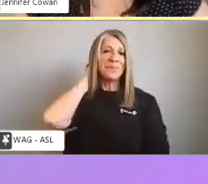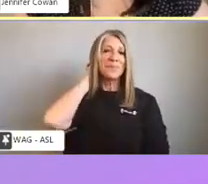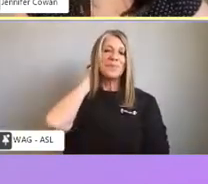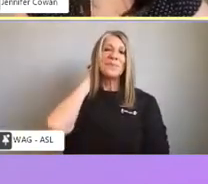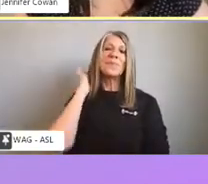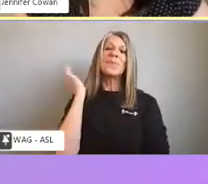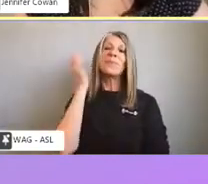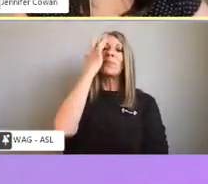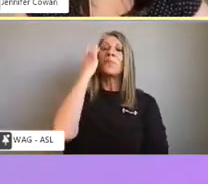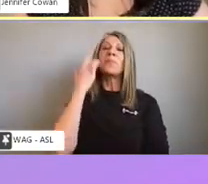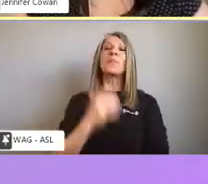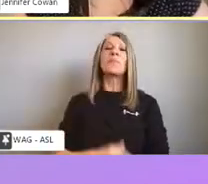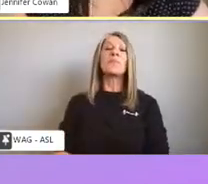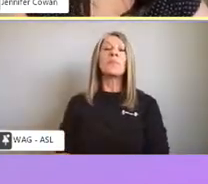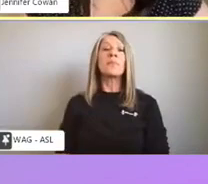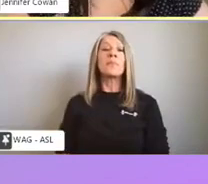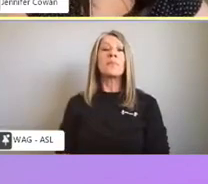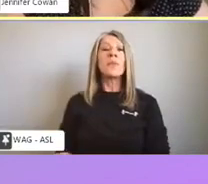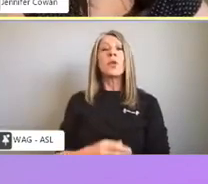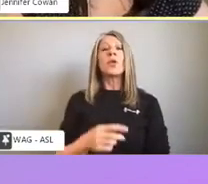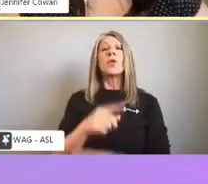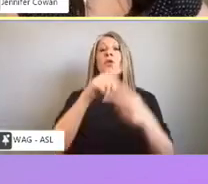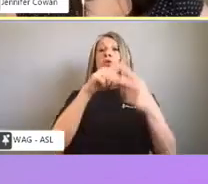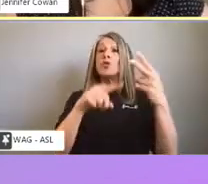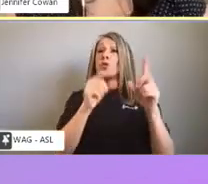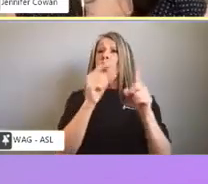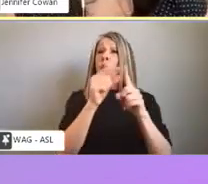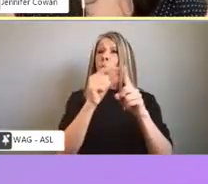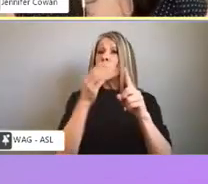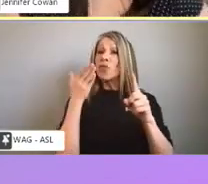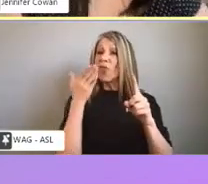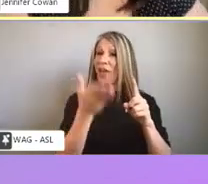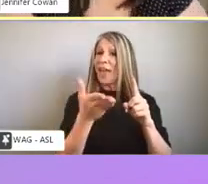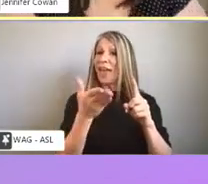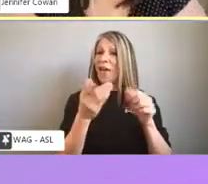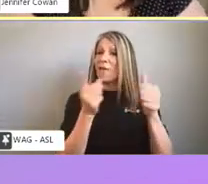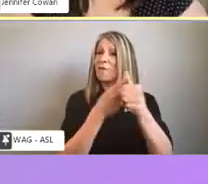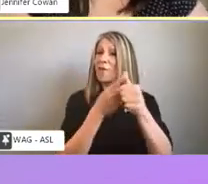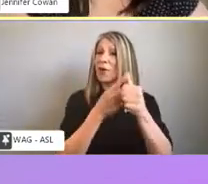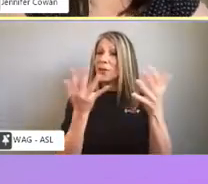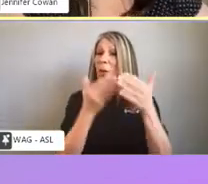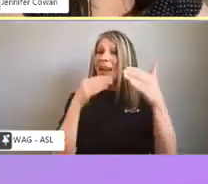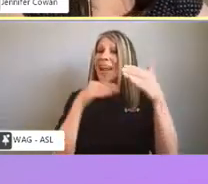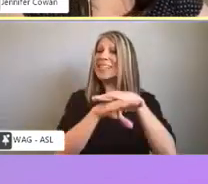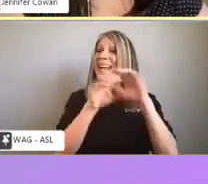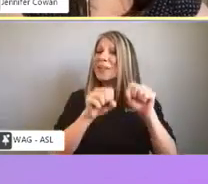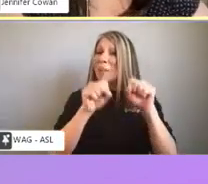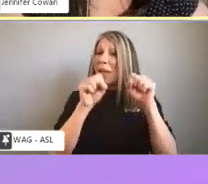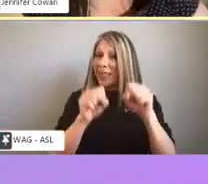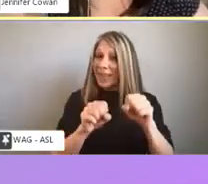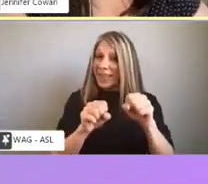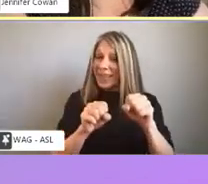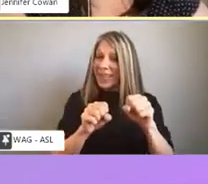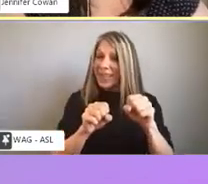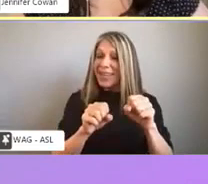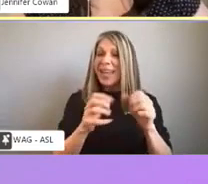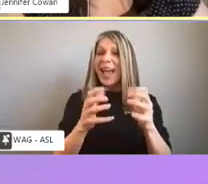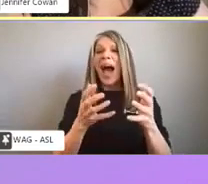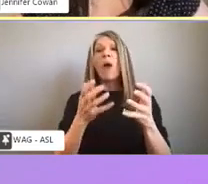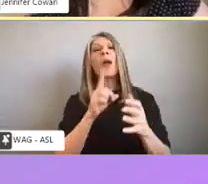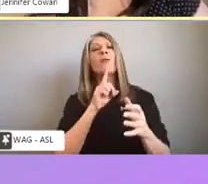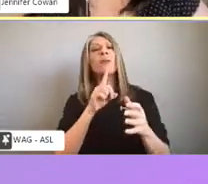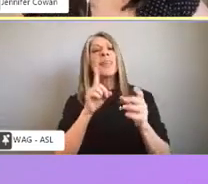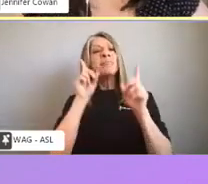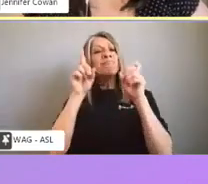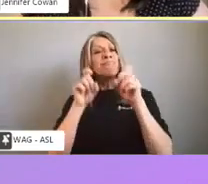So there's two words that appeared on my screen. The first is accessibility, and I just kind of want to pose the